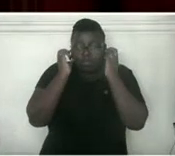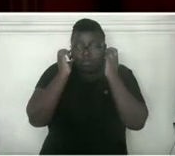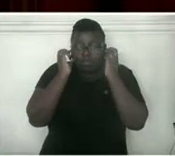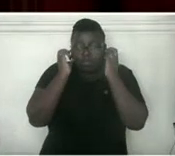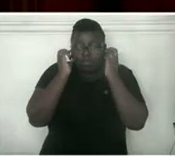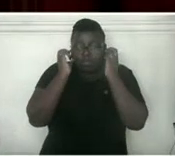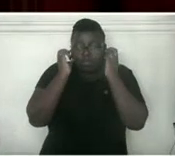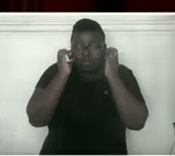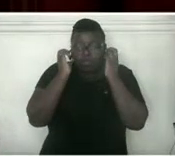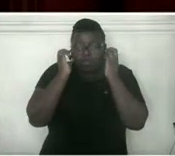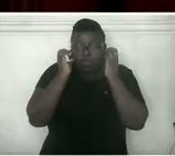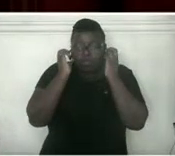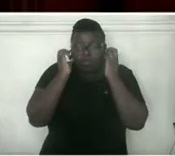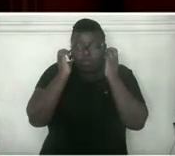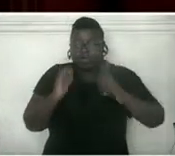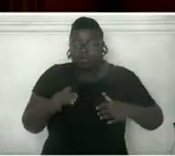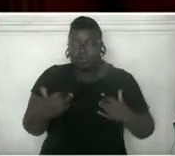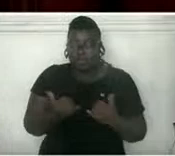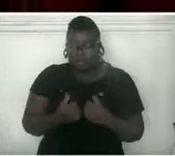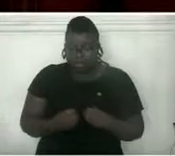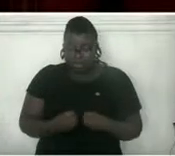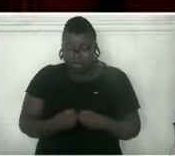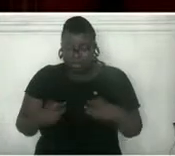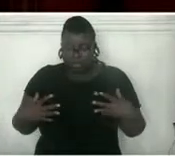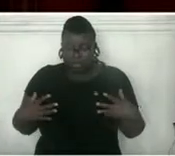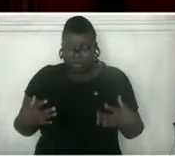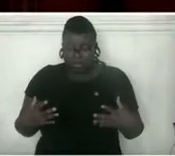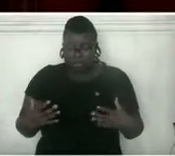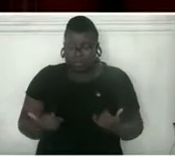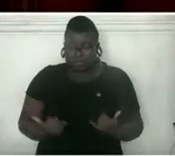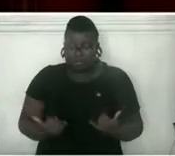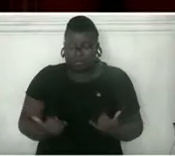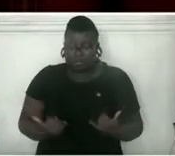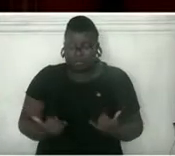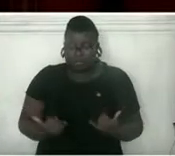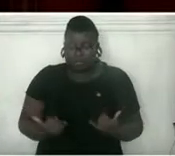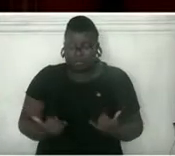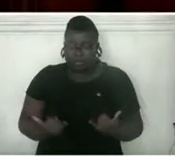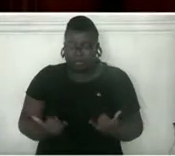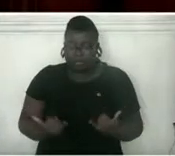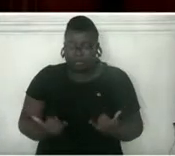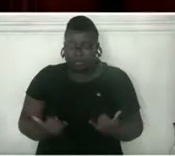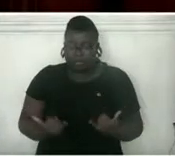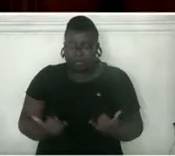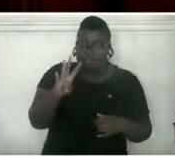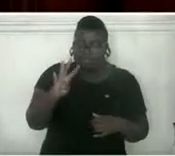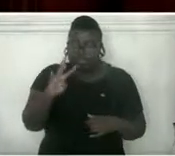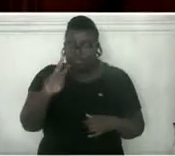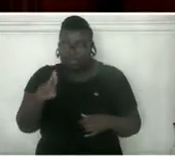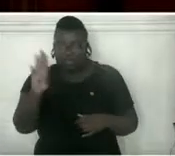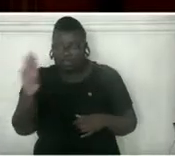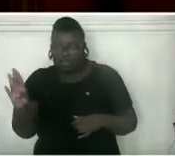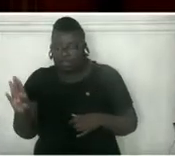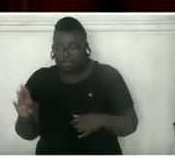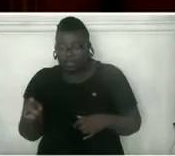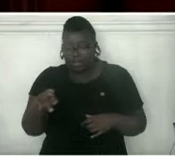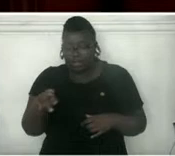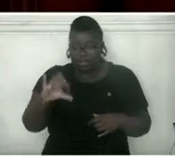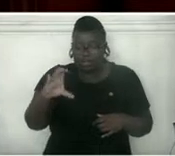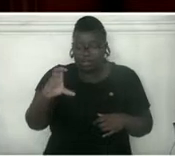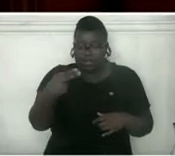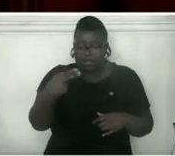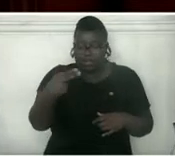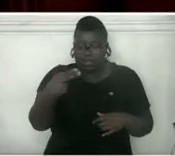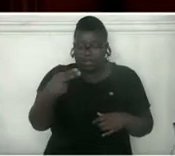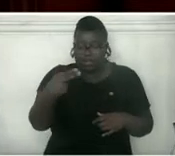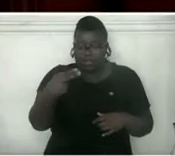ekhona kodwa siyaqala la kusakhiwa ngali. Richards Bay Industrial Development Zone is also pleased